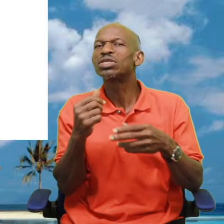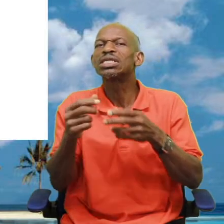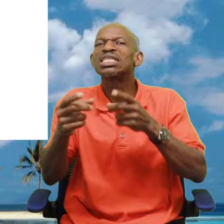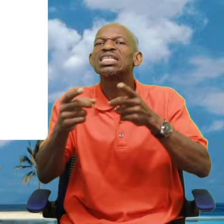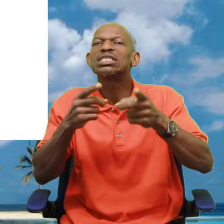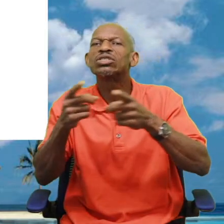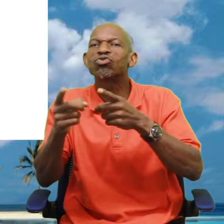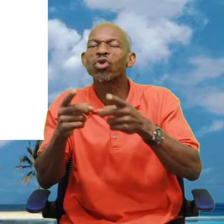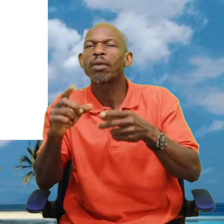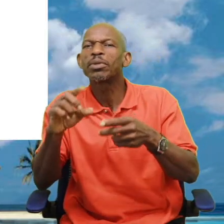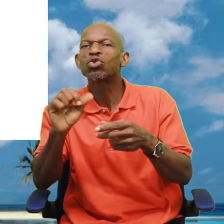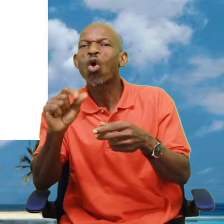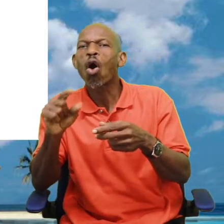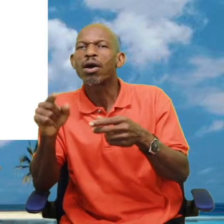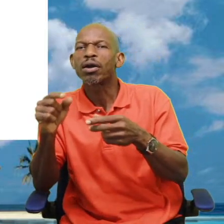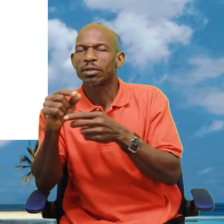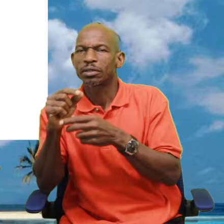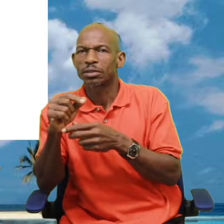is cute.